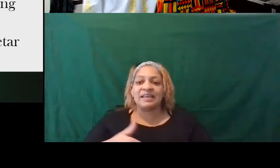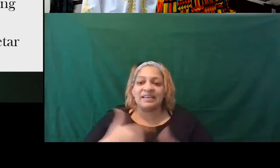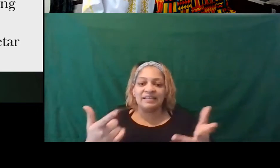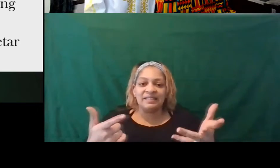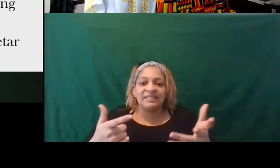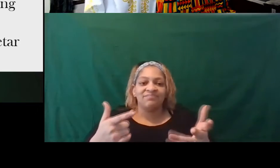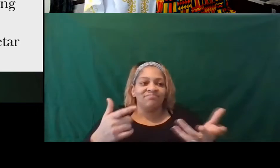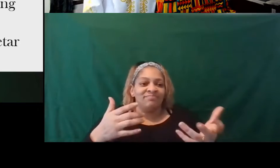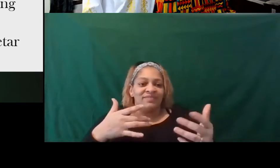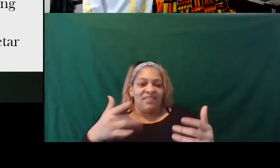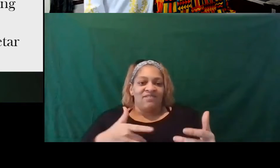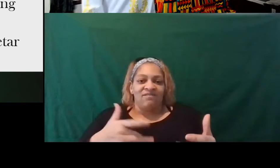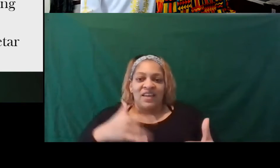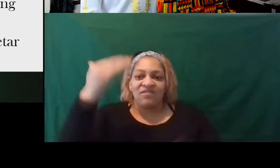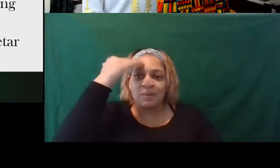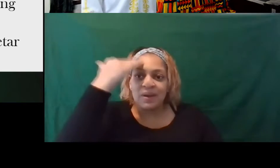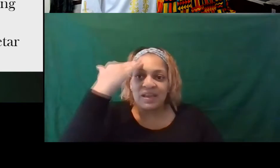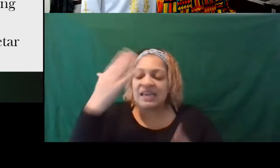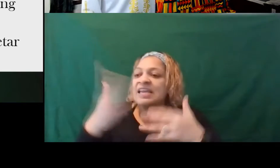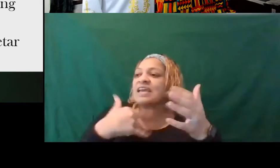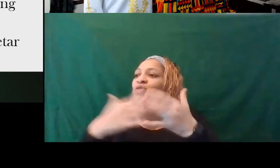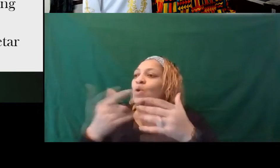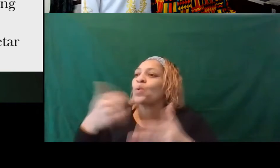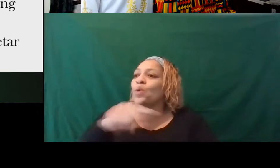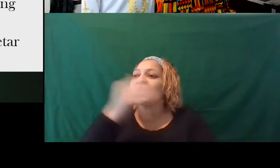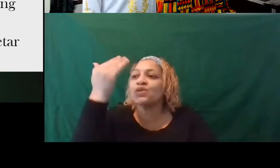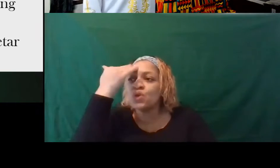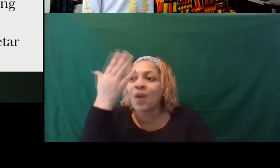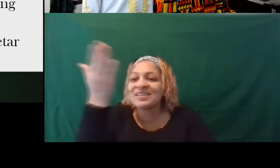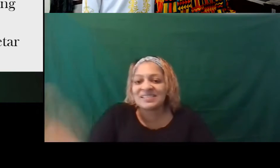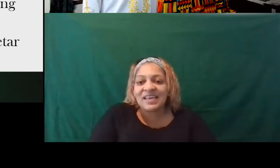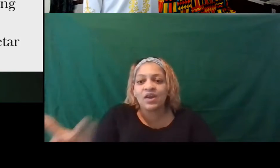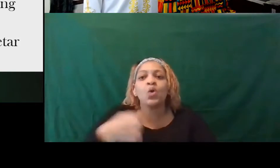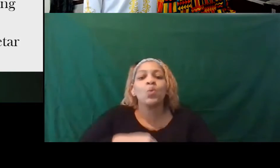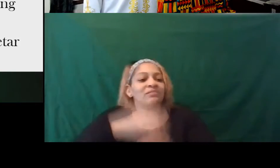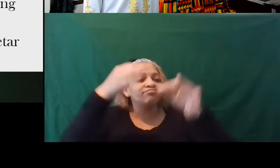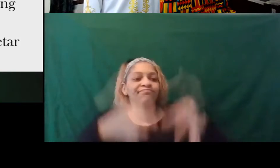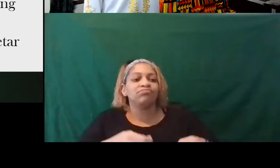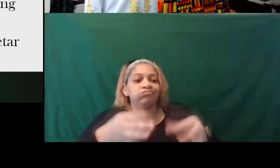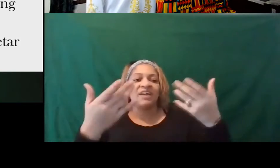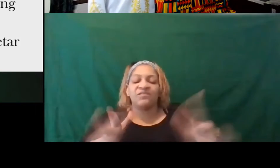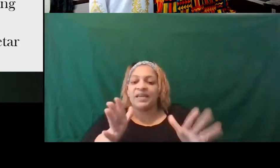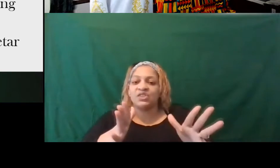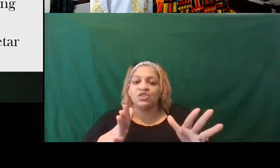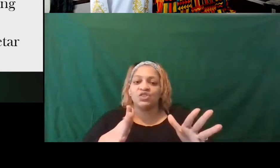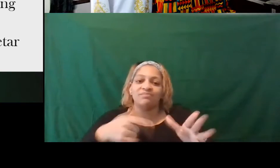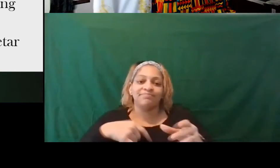alive, even though that's there, we still choose to move in a wholesome direction.